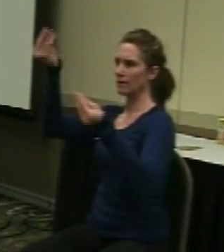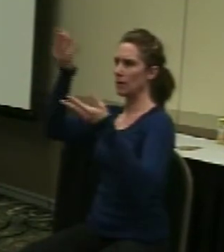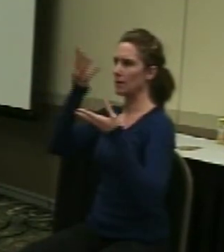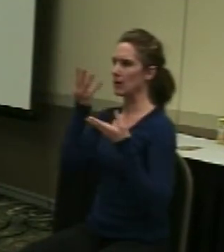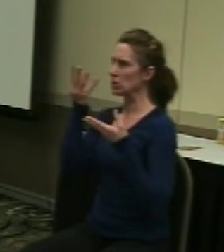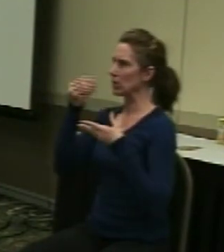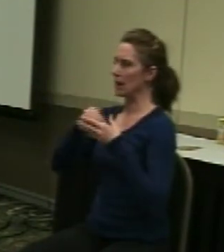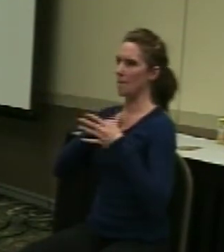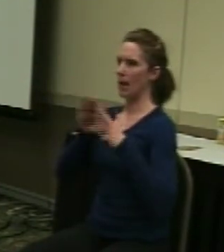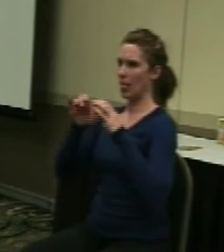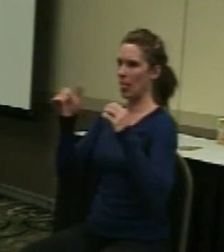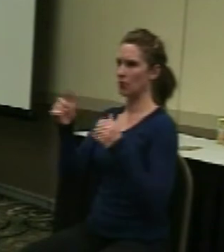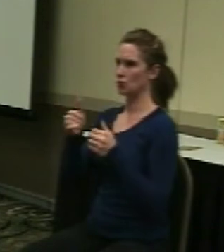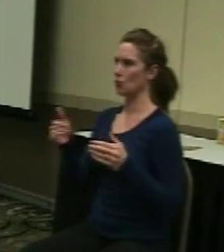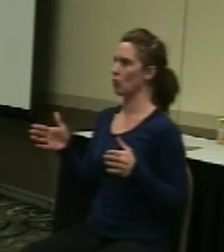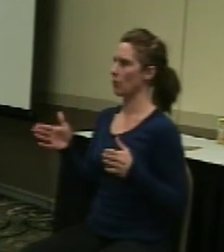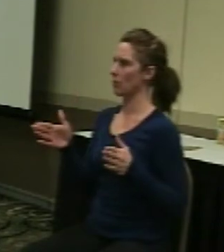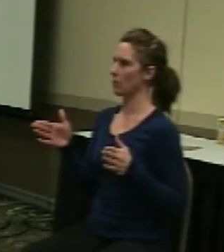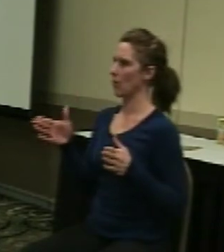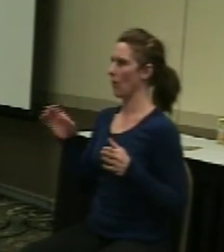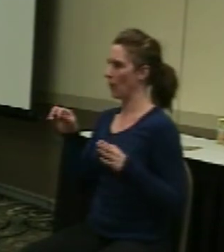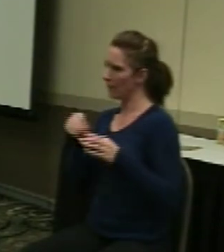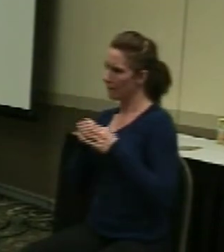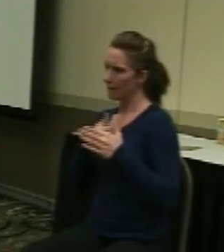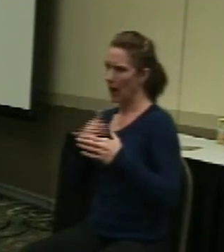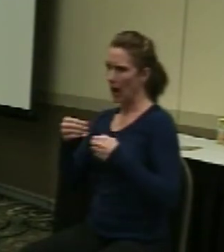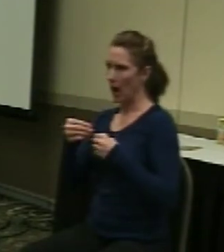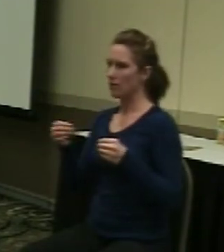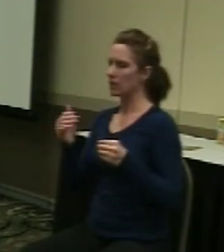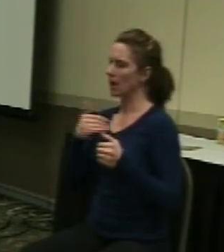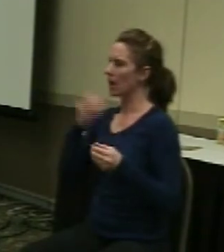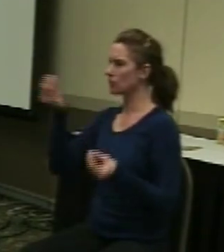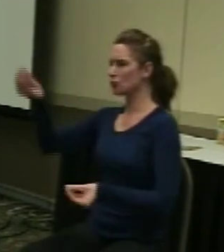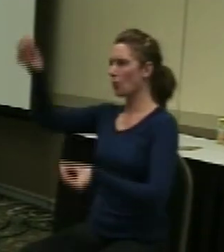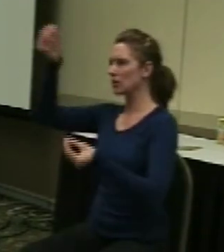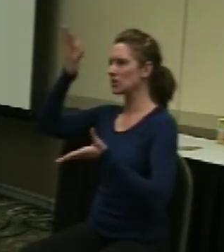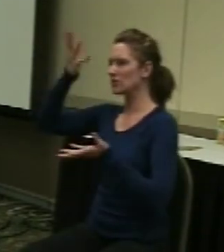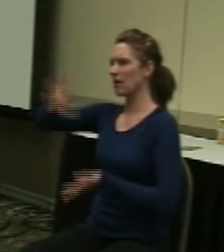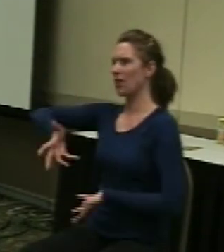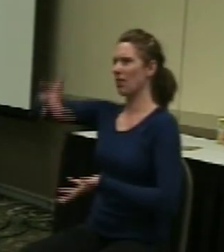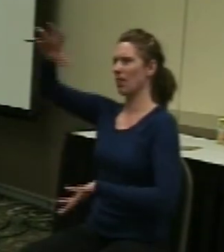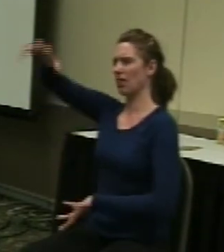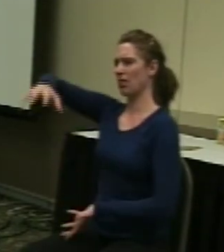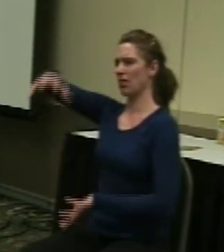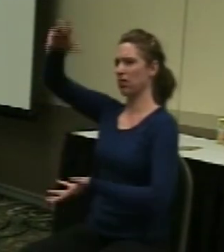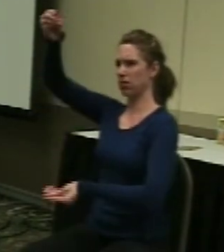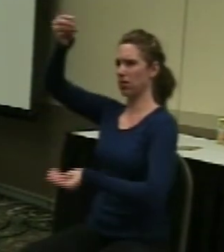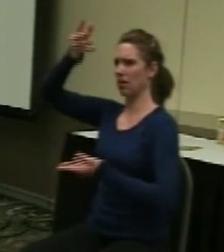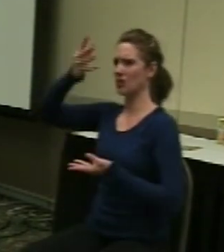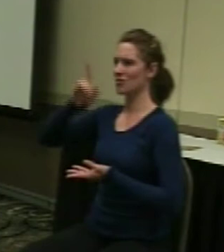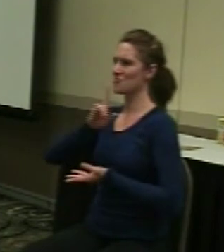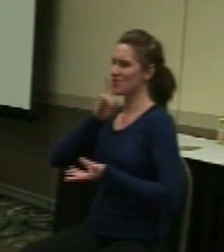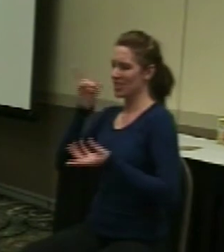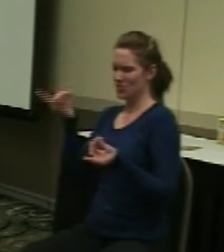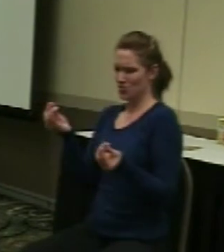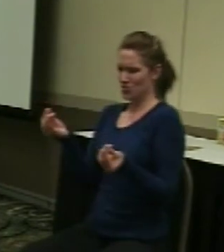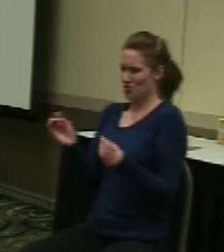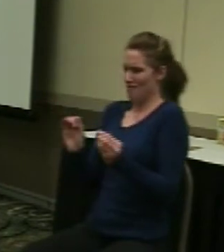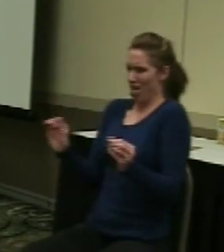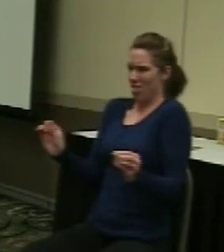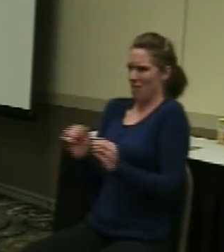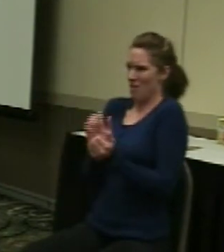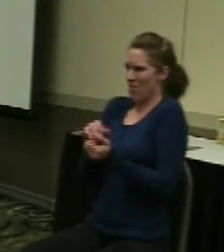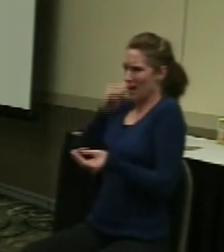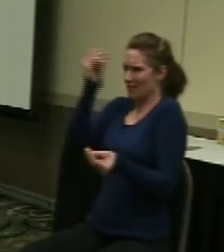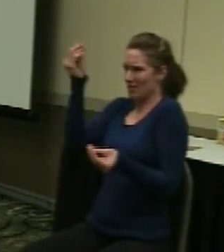my classroom or in my office, and I really haven't had enough done with it? That I don't